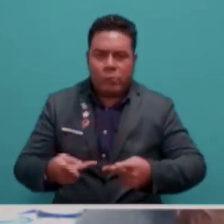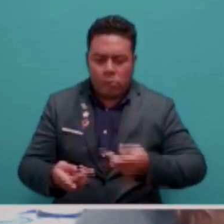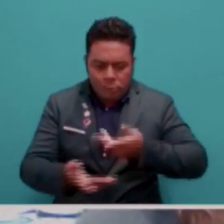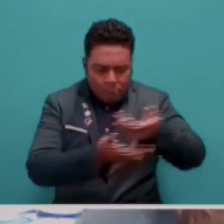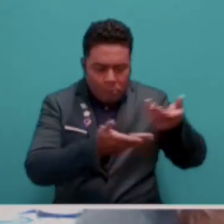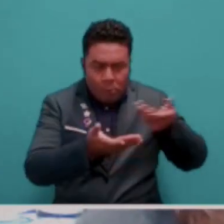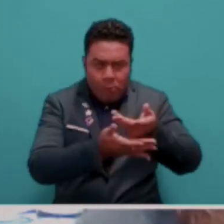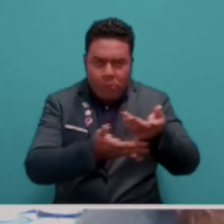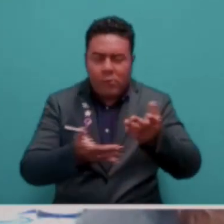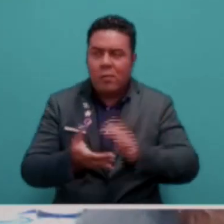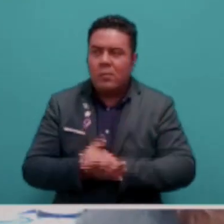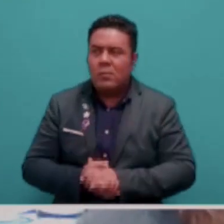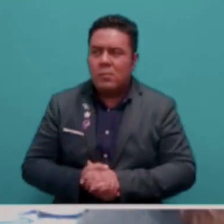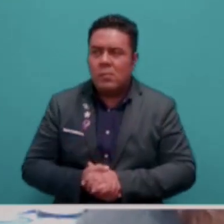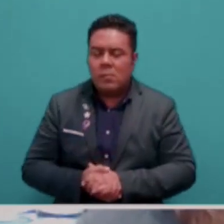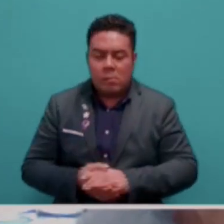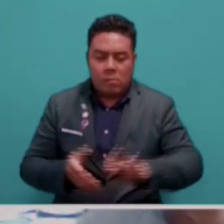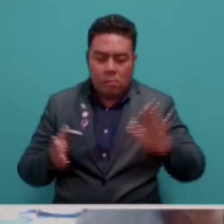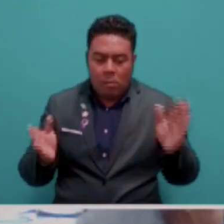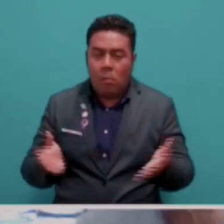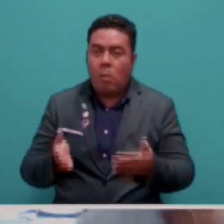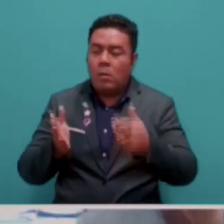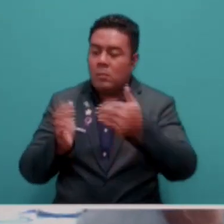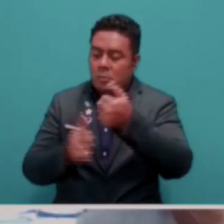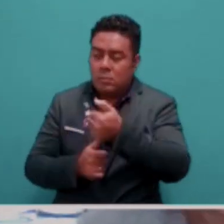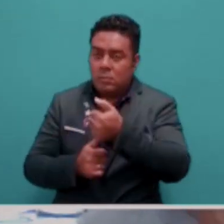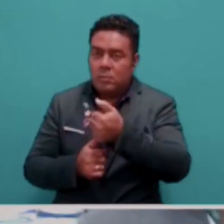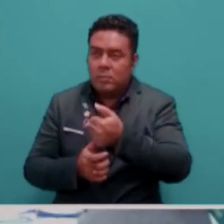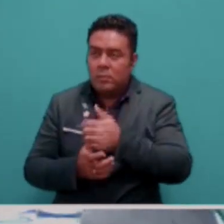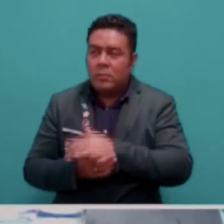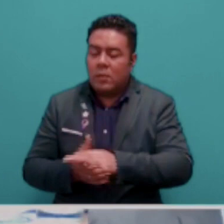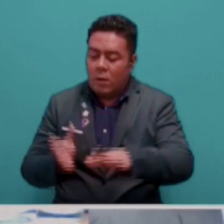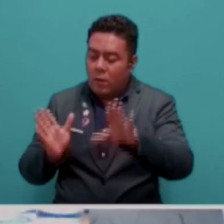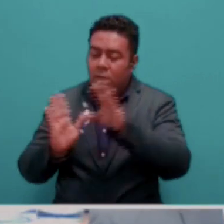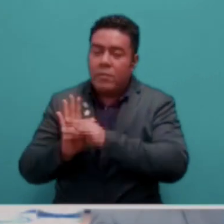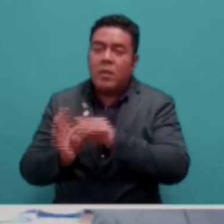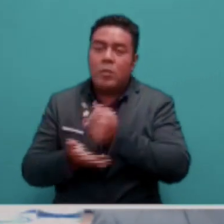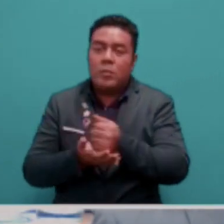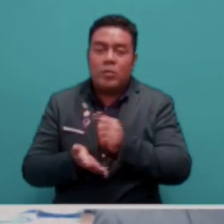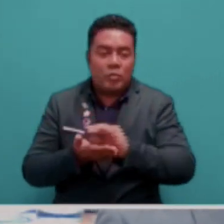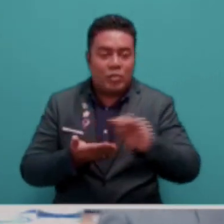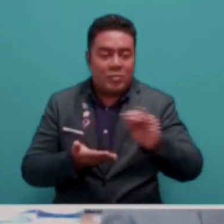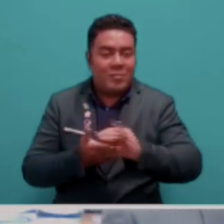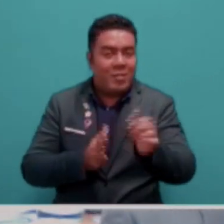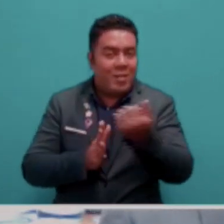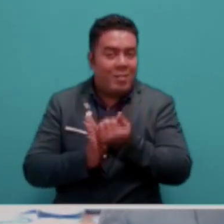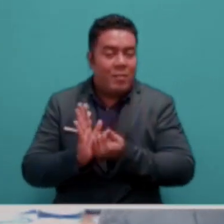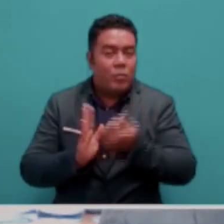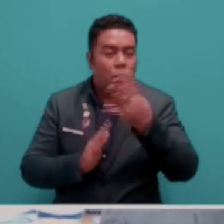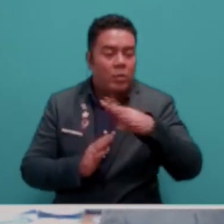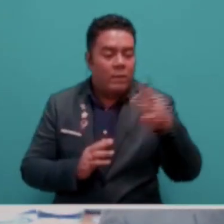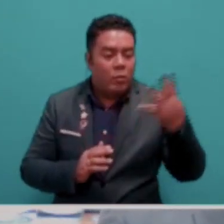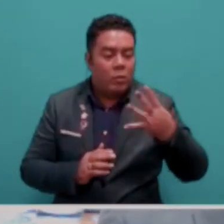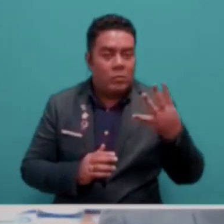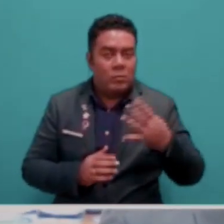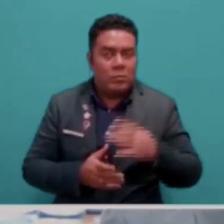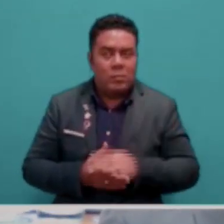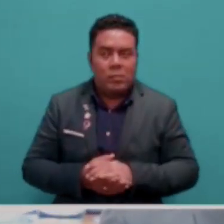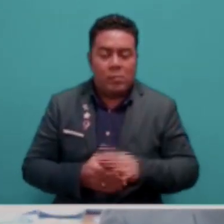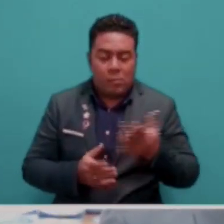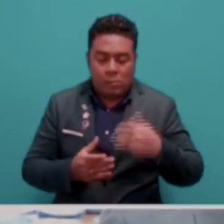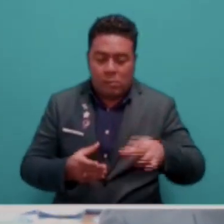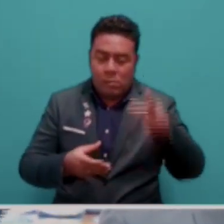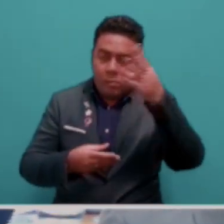Section 6 of the Remunerations Act of Parliament 2014. When setting